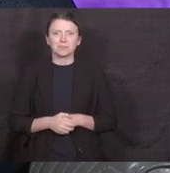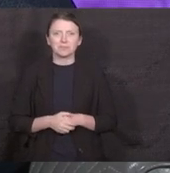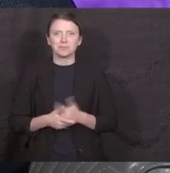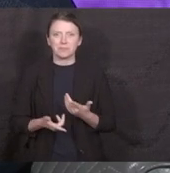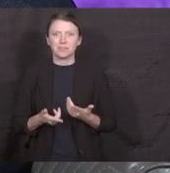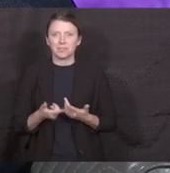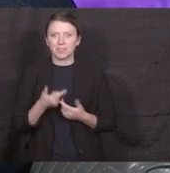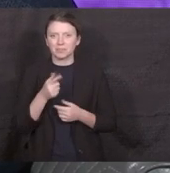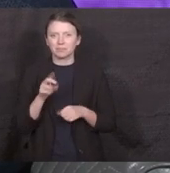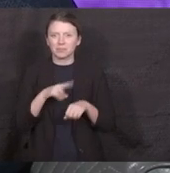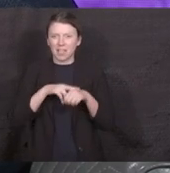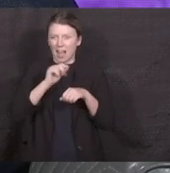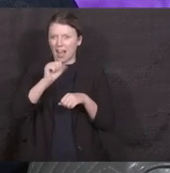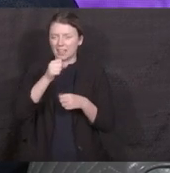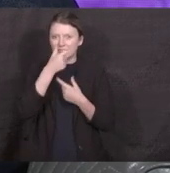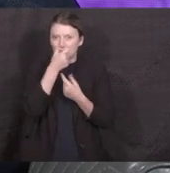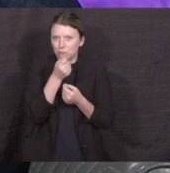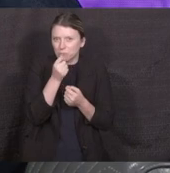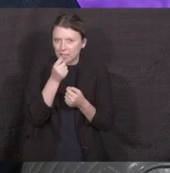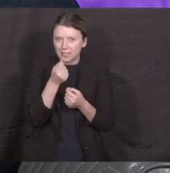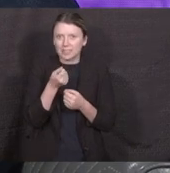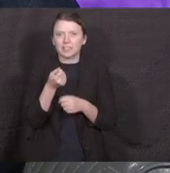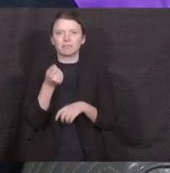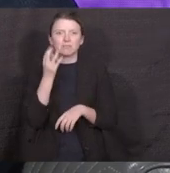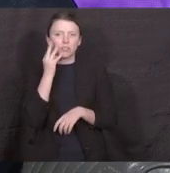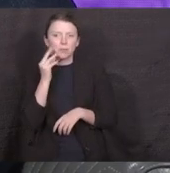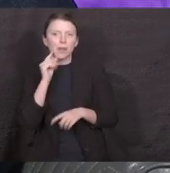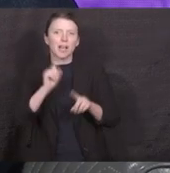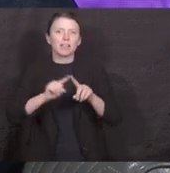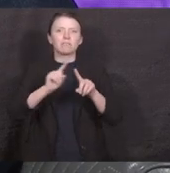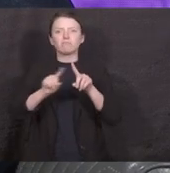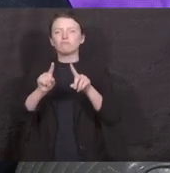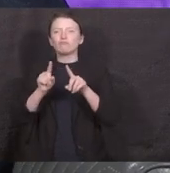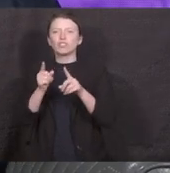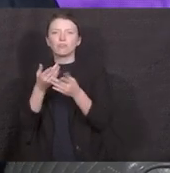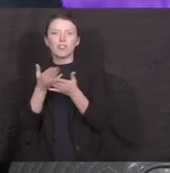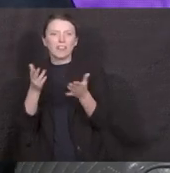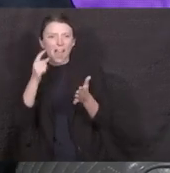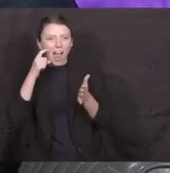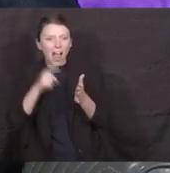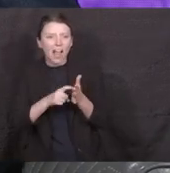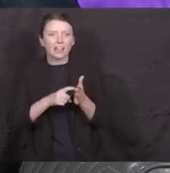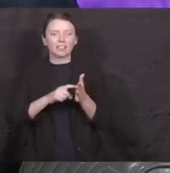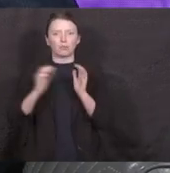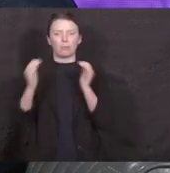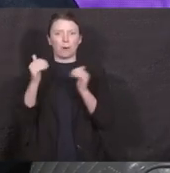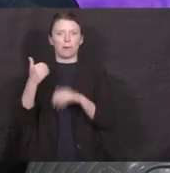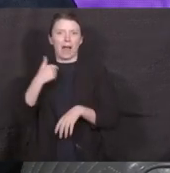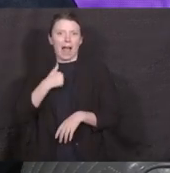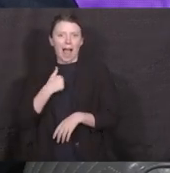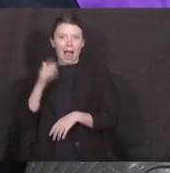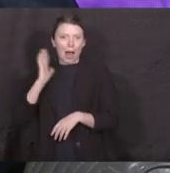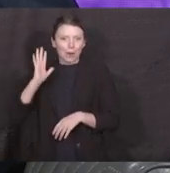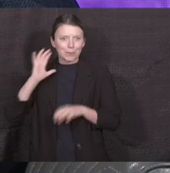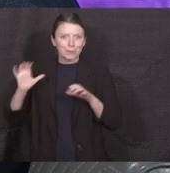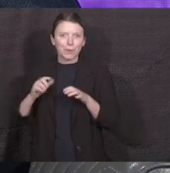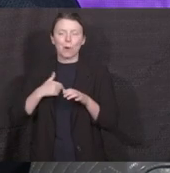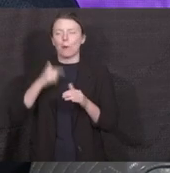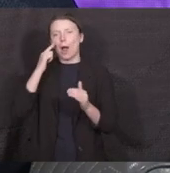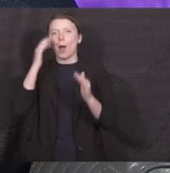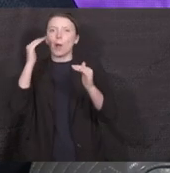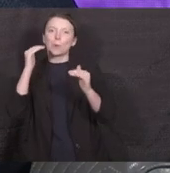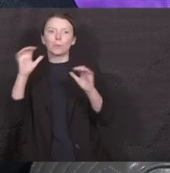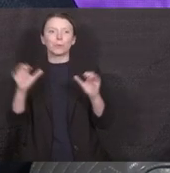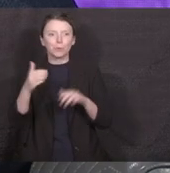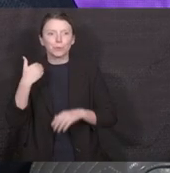it gets interesting for me, because I'm seeing these different things about like what I used to do and what I'd hoped to do.